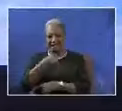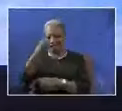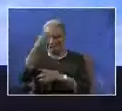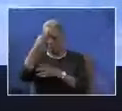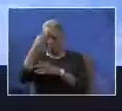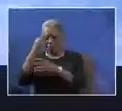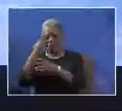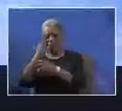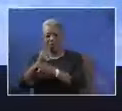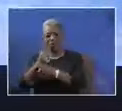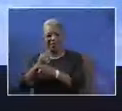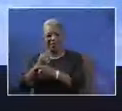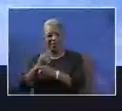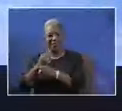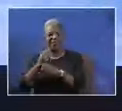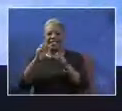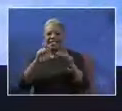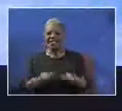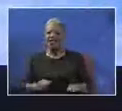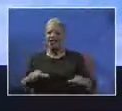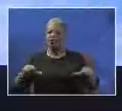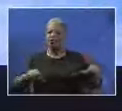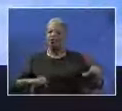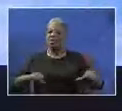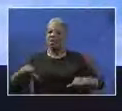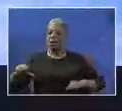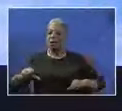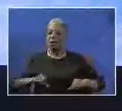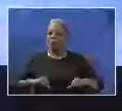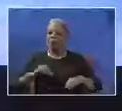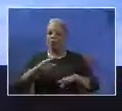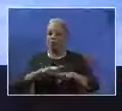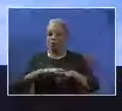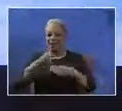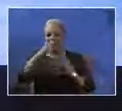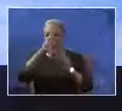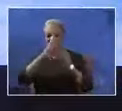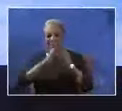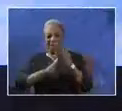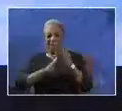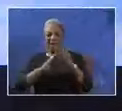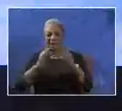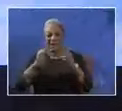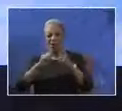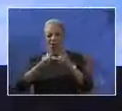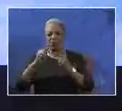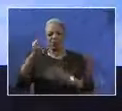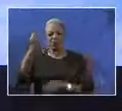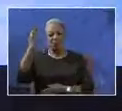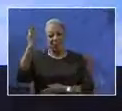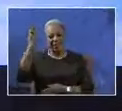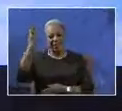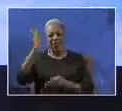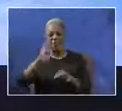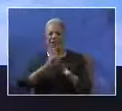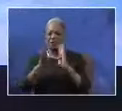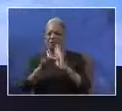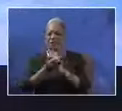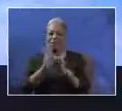just keeps coming to my mind, to God be the glory. You know, to God be the glory. Great things